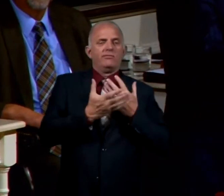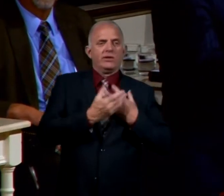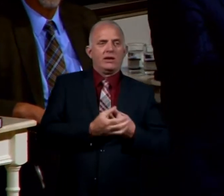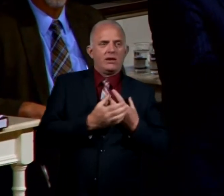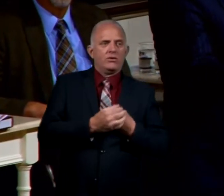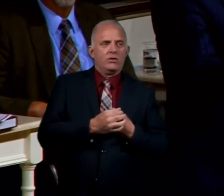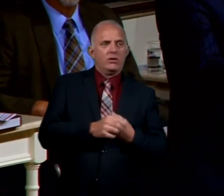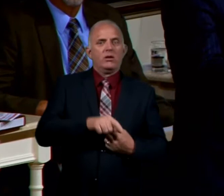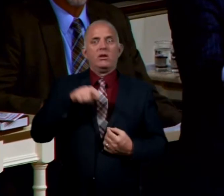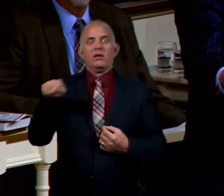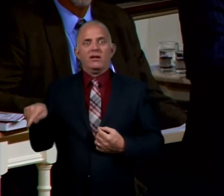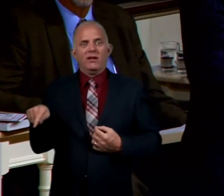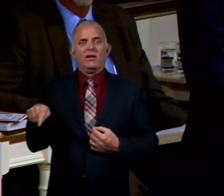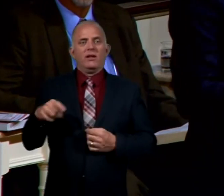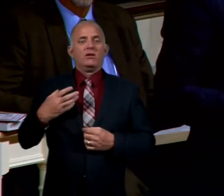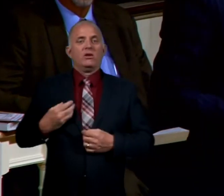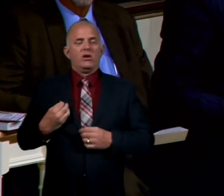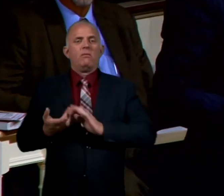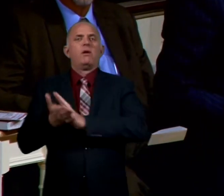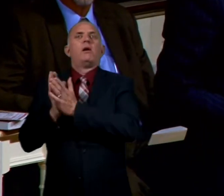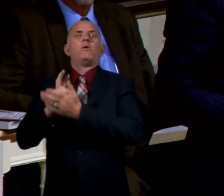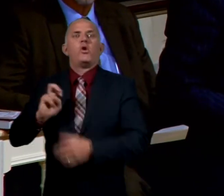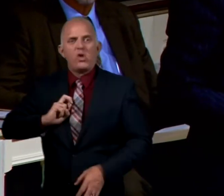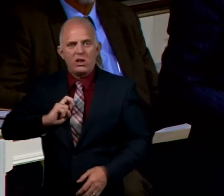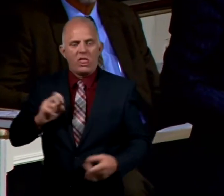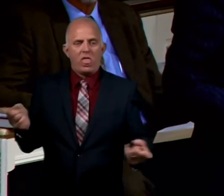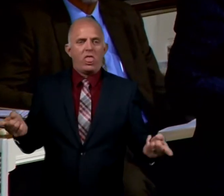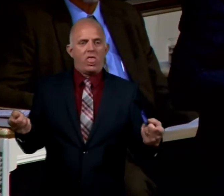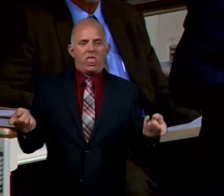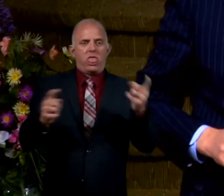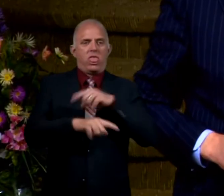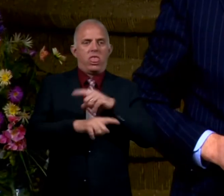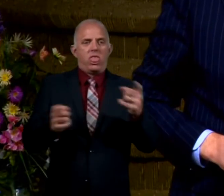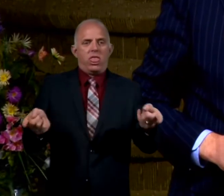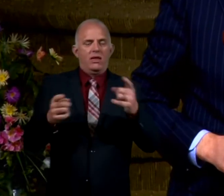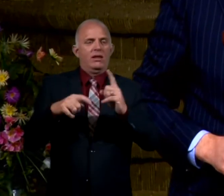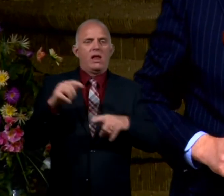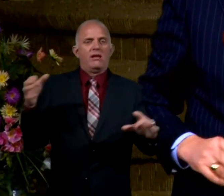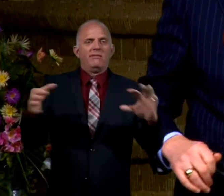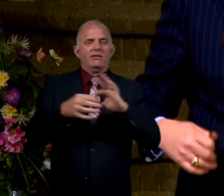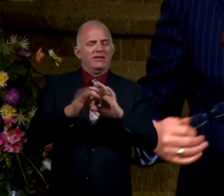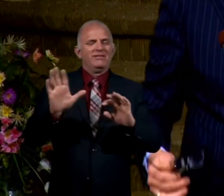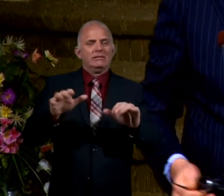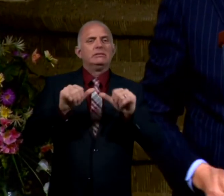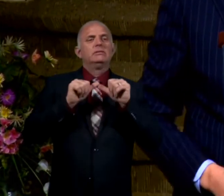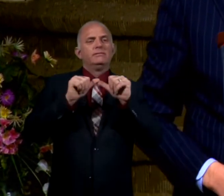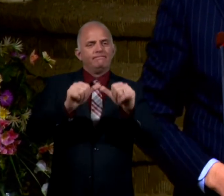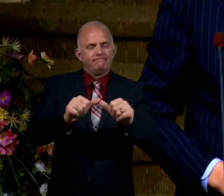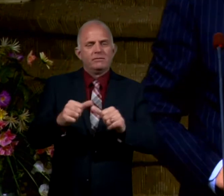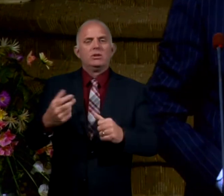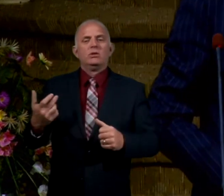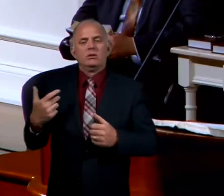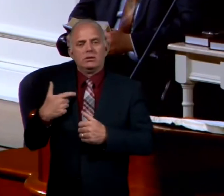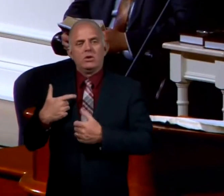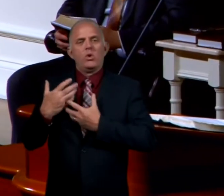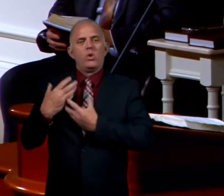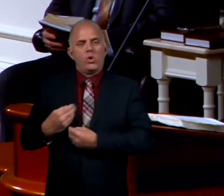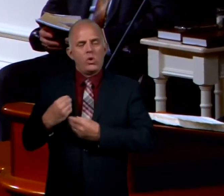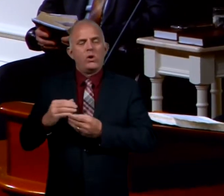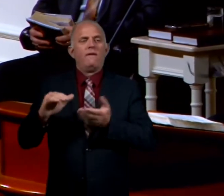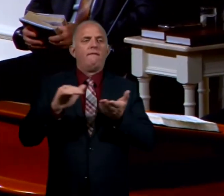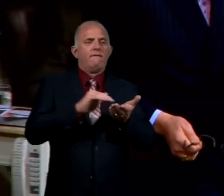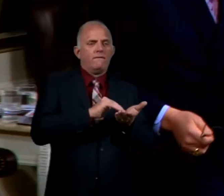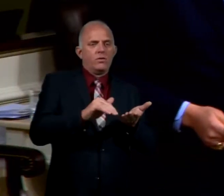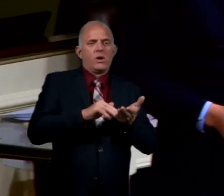other person now has a hard heart. Now they can't reconcile. But keep your heart tender. And then forgive one another, even as God,